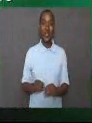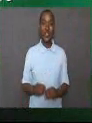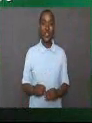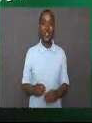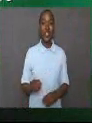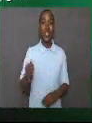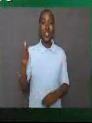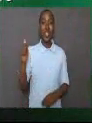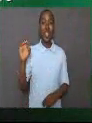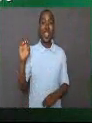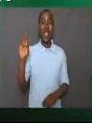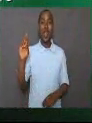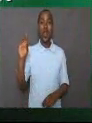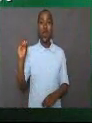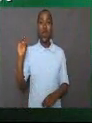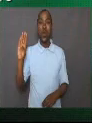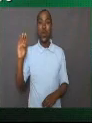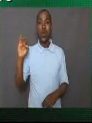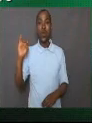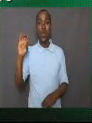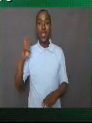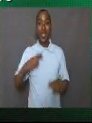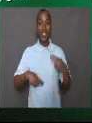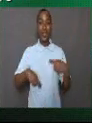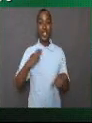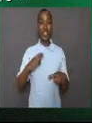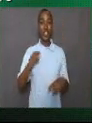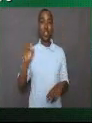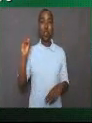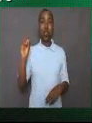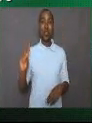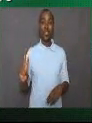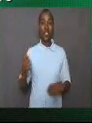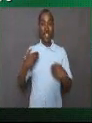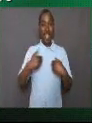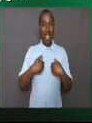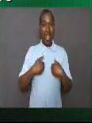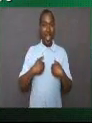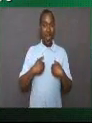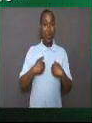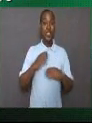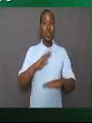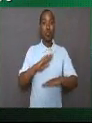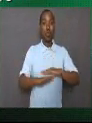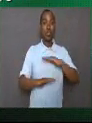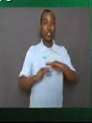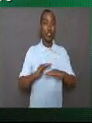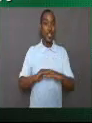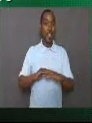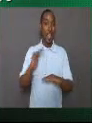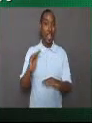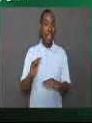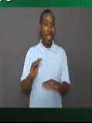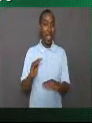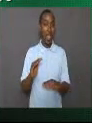Aerobic respiration requires oxygen. During the process of